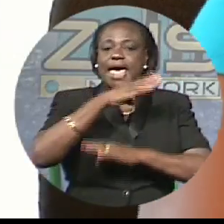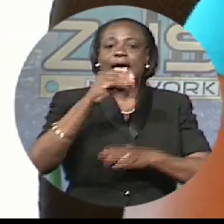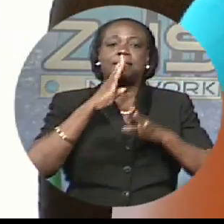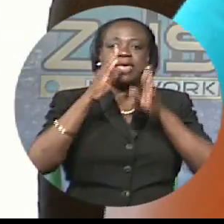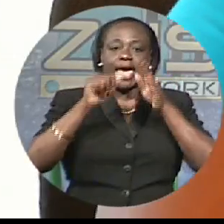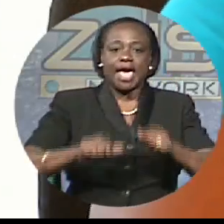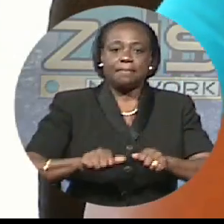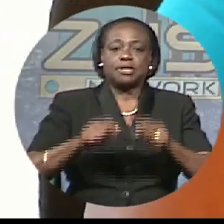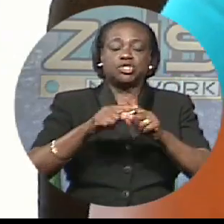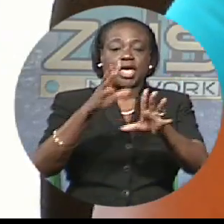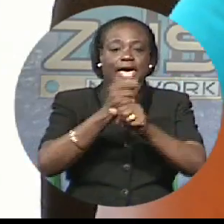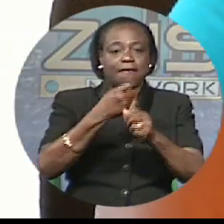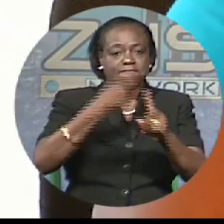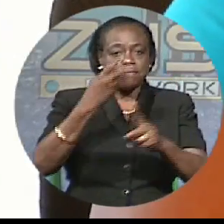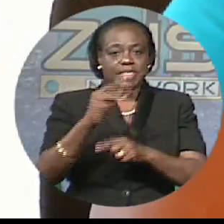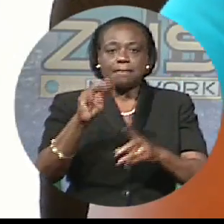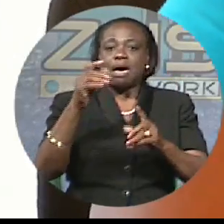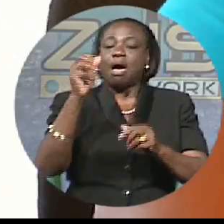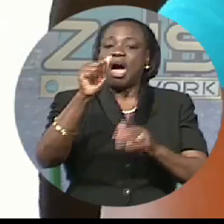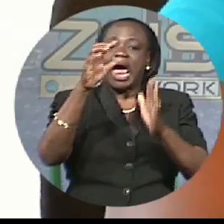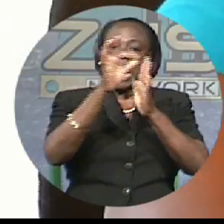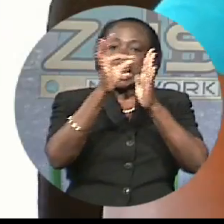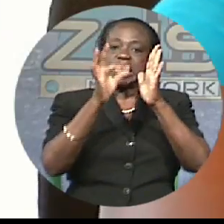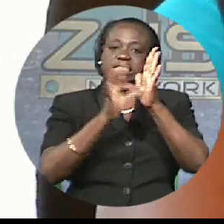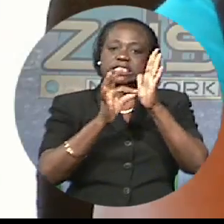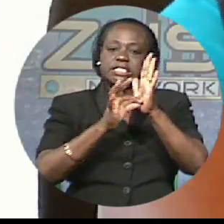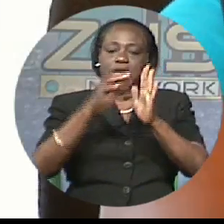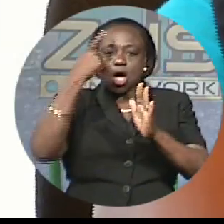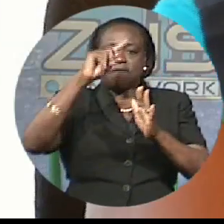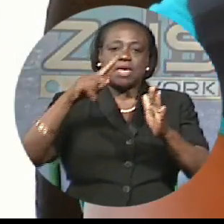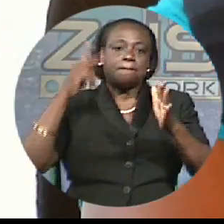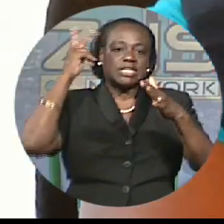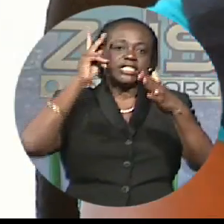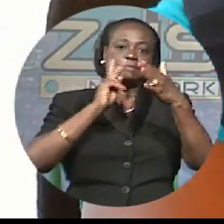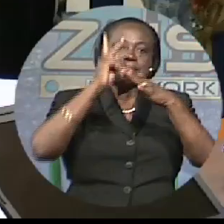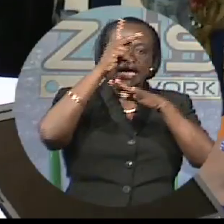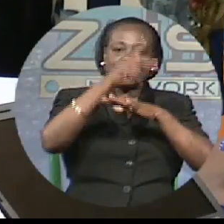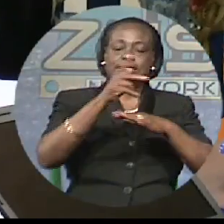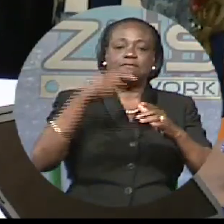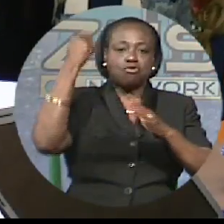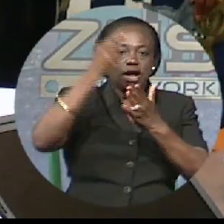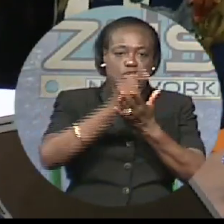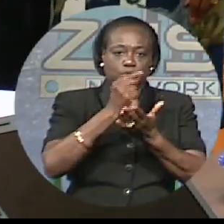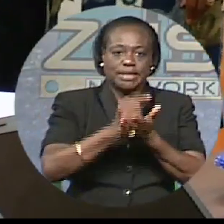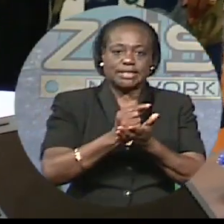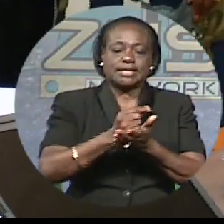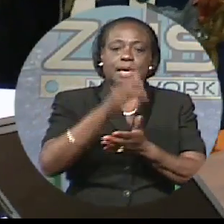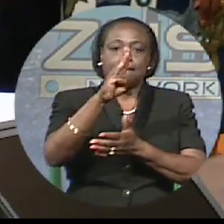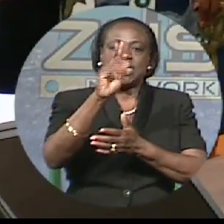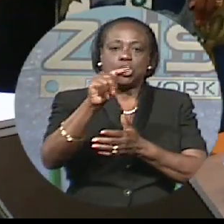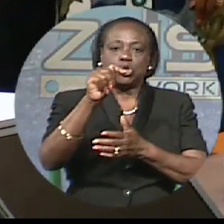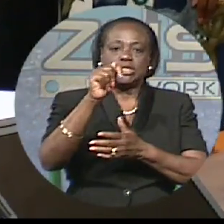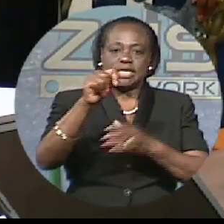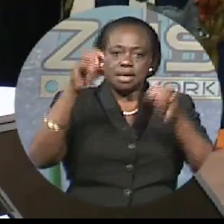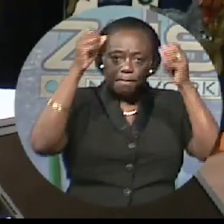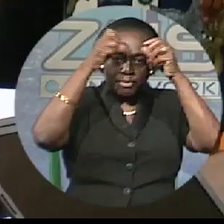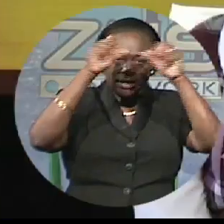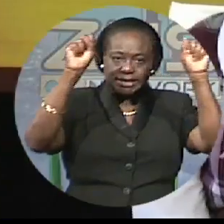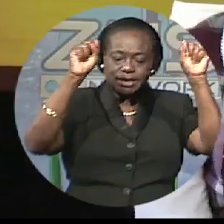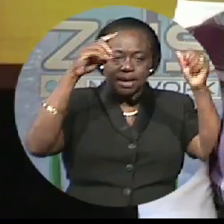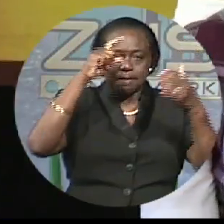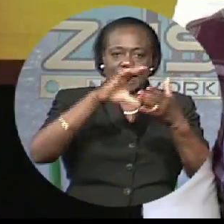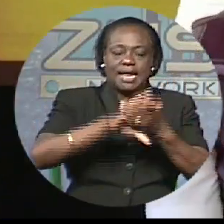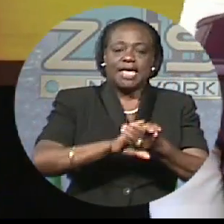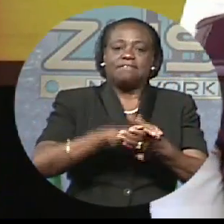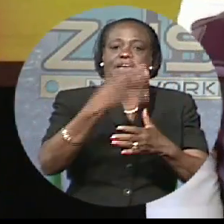able to get from them a list of their prospective graduates. The BUT president believes education officials should